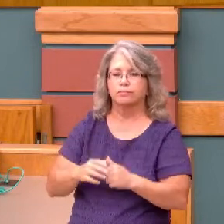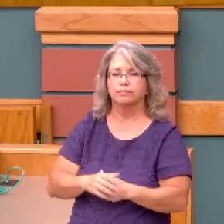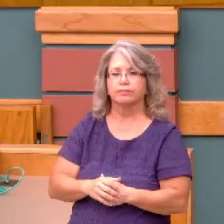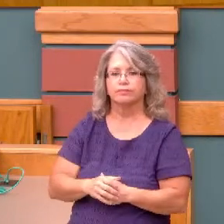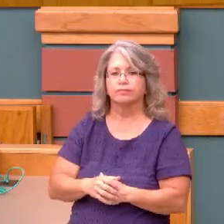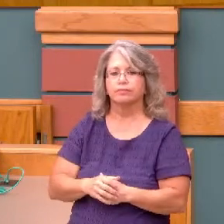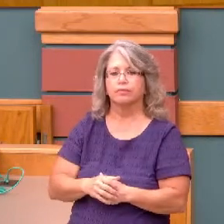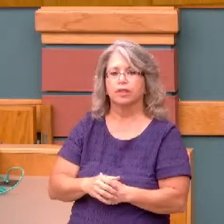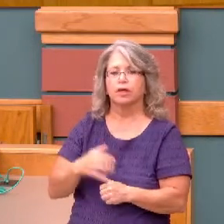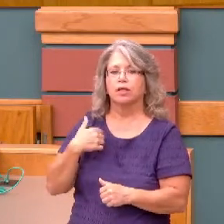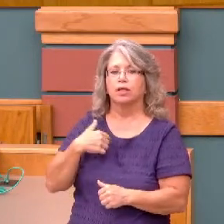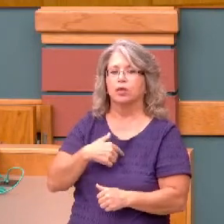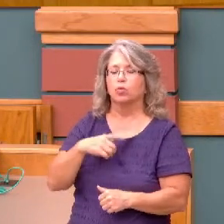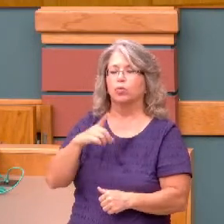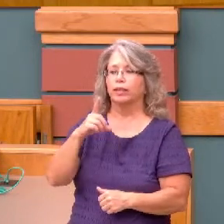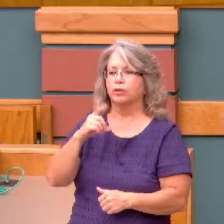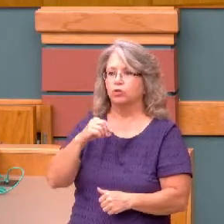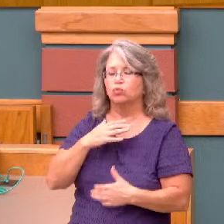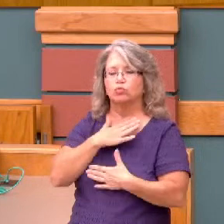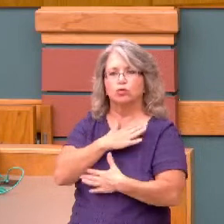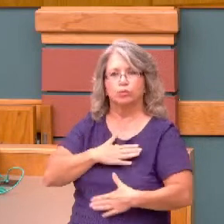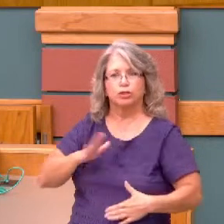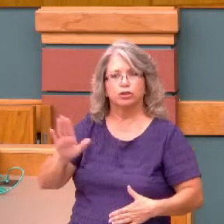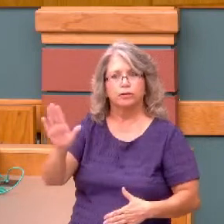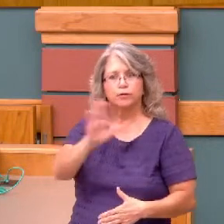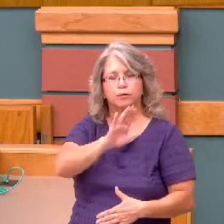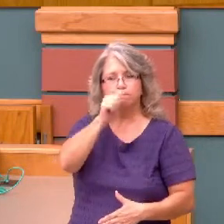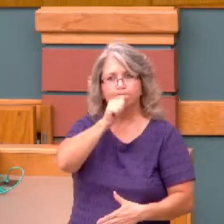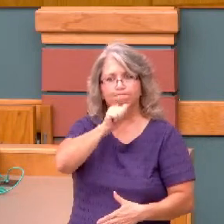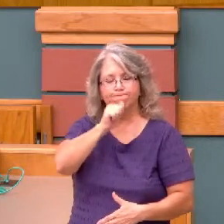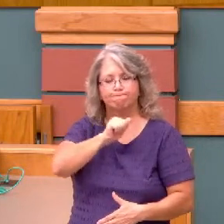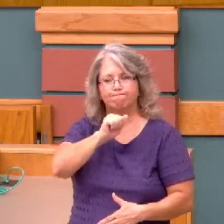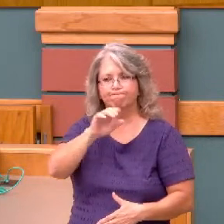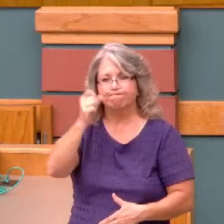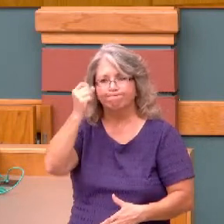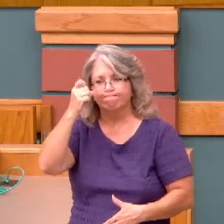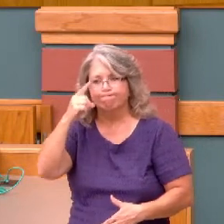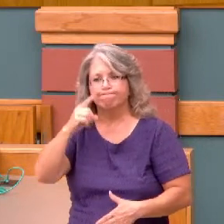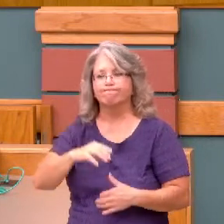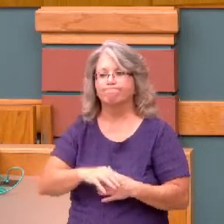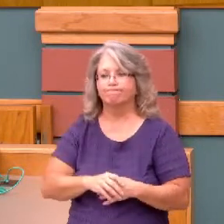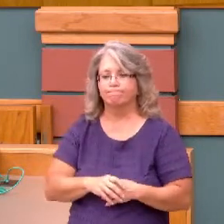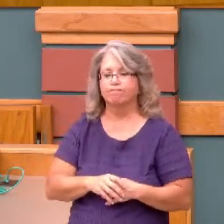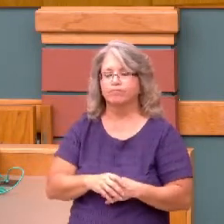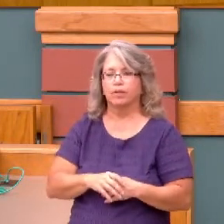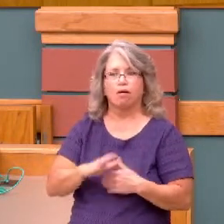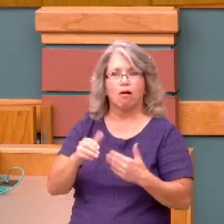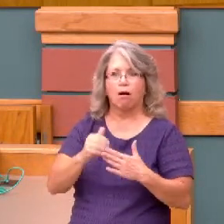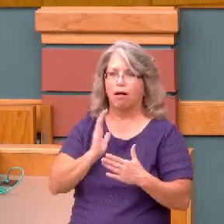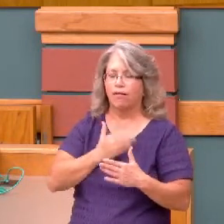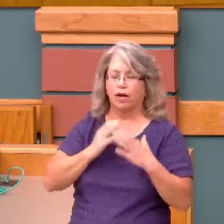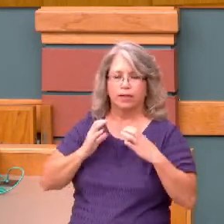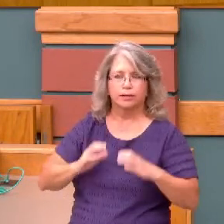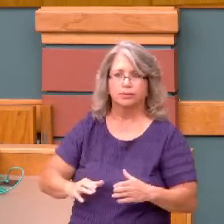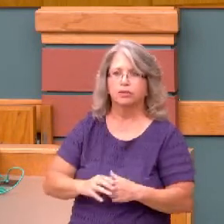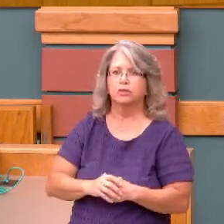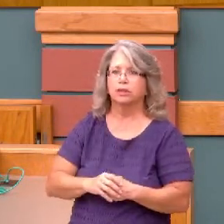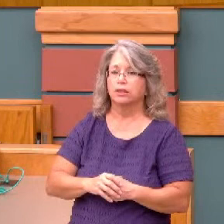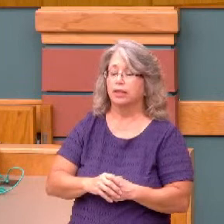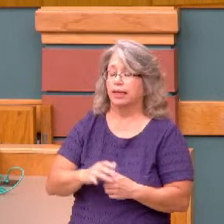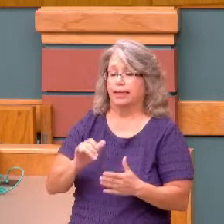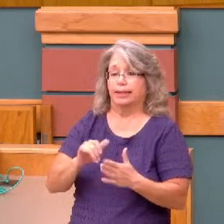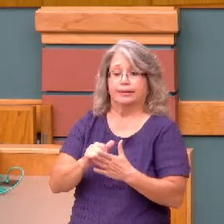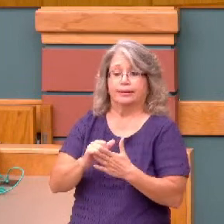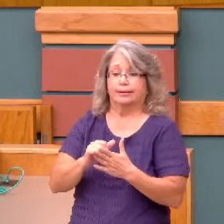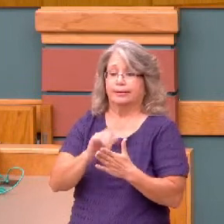do appreciate the patience and understanding of all of our customers at this time. It's an unprecedented wave of infection,